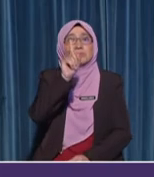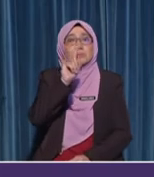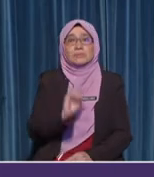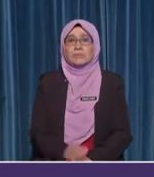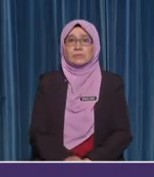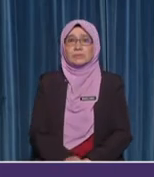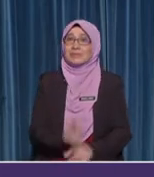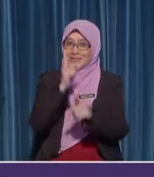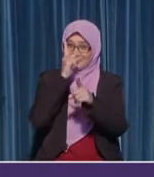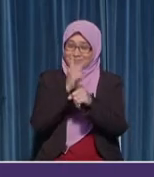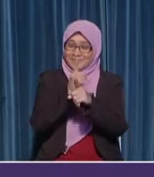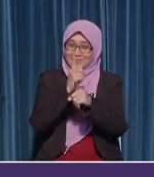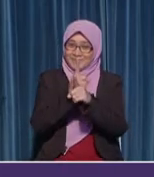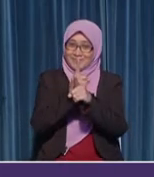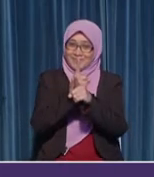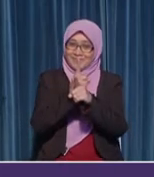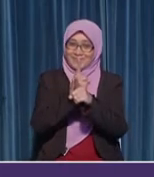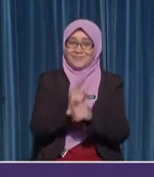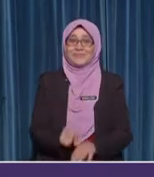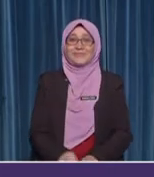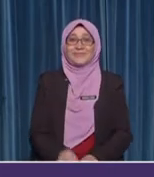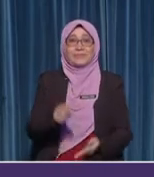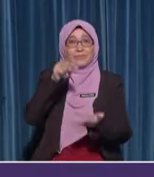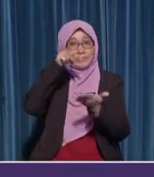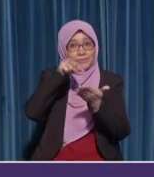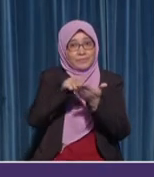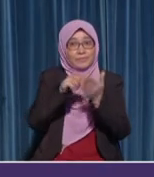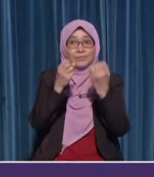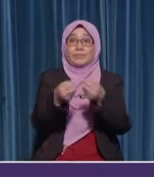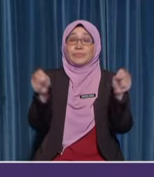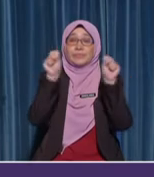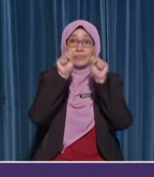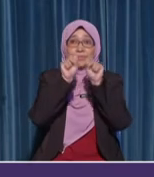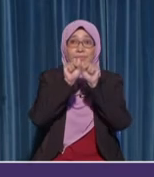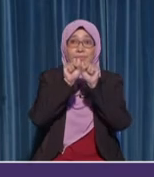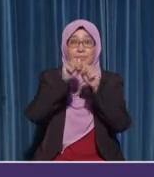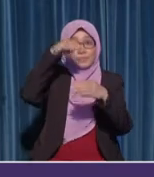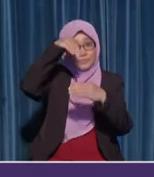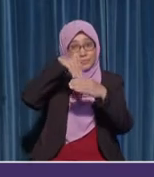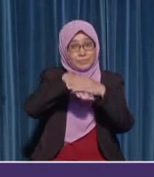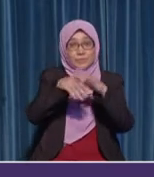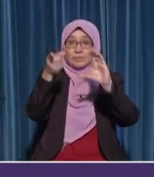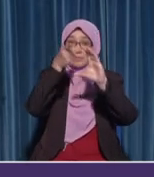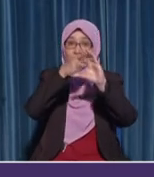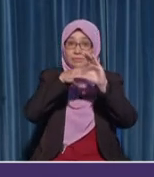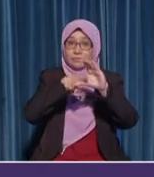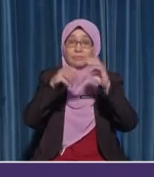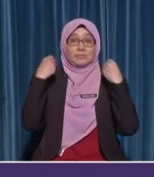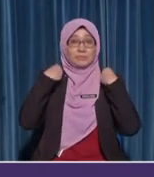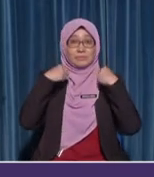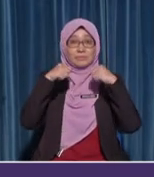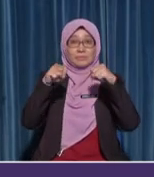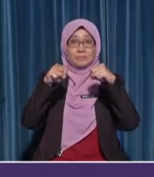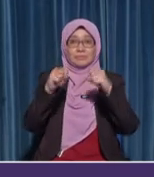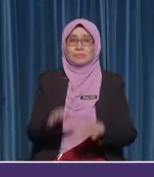That's right. This situation occurs inside a clock shop. There